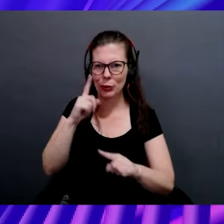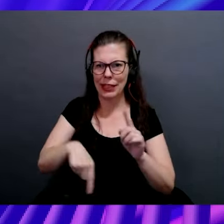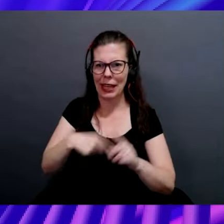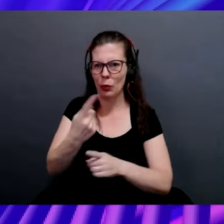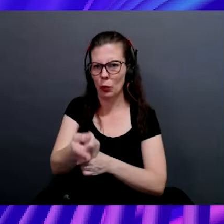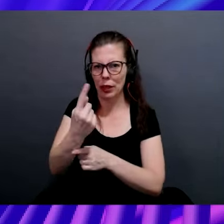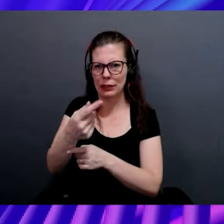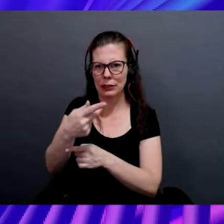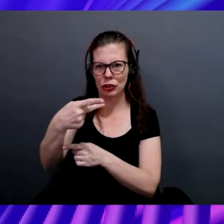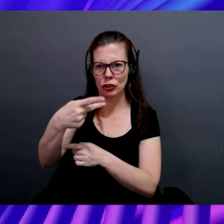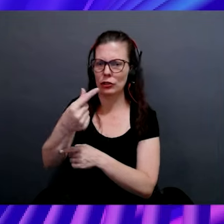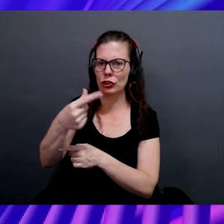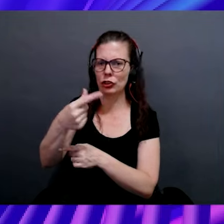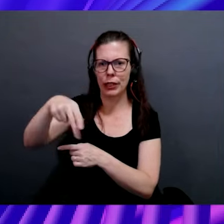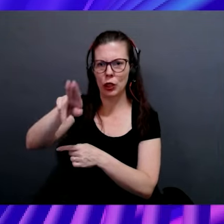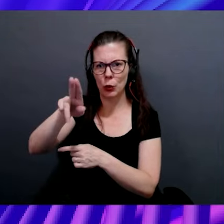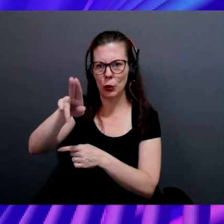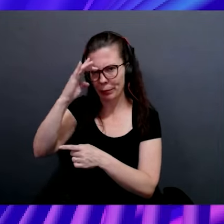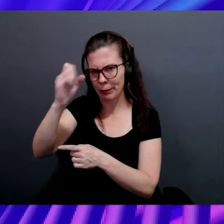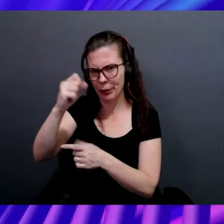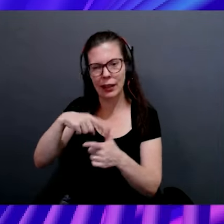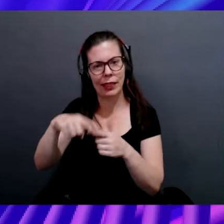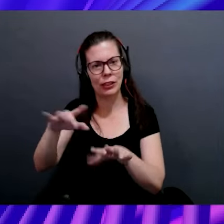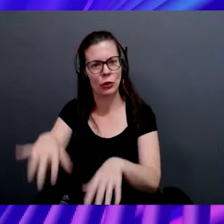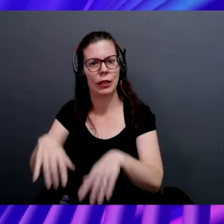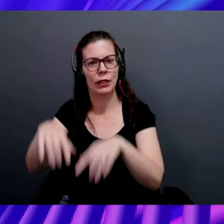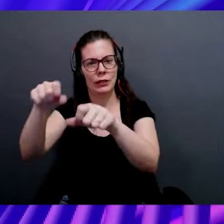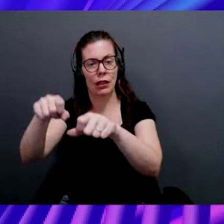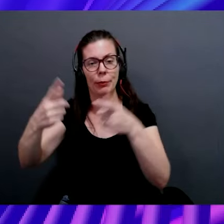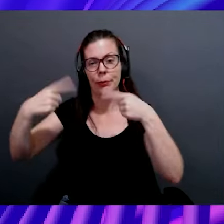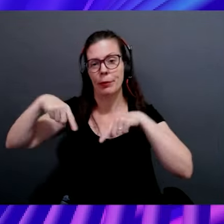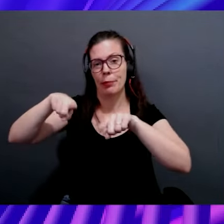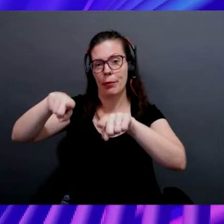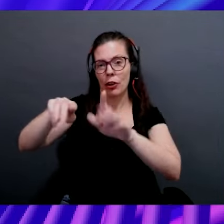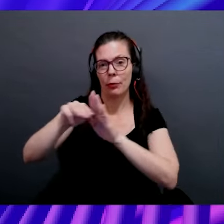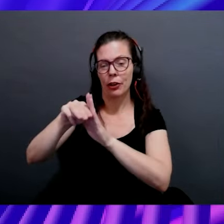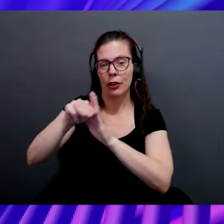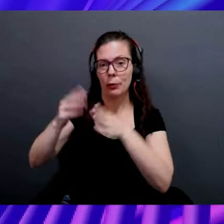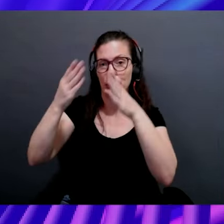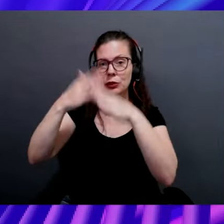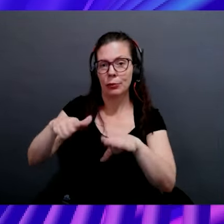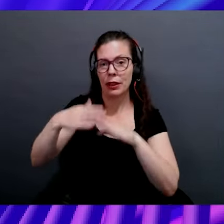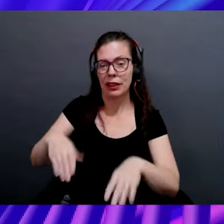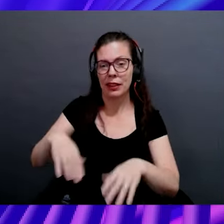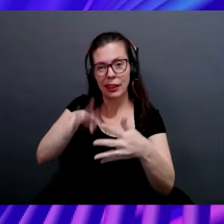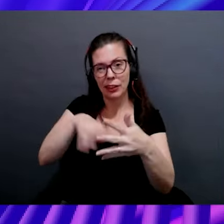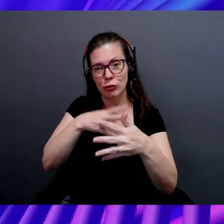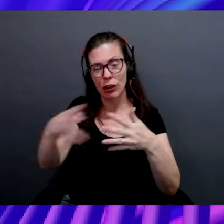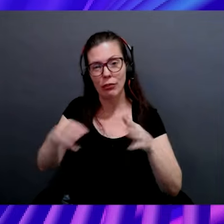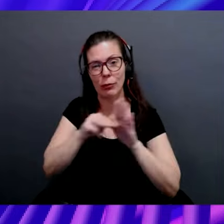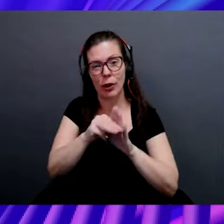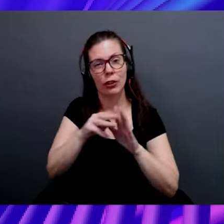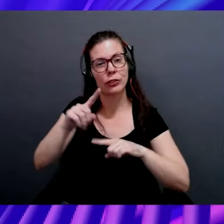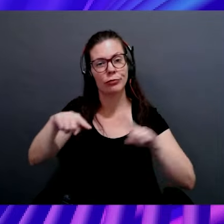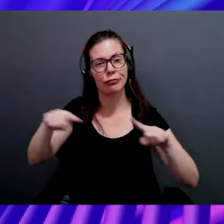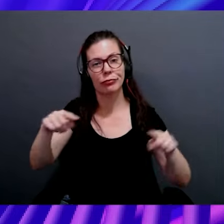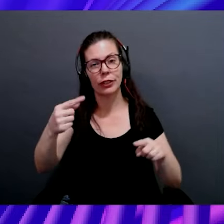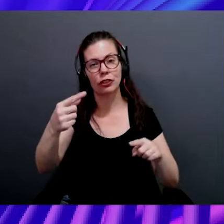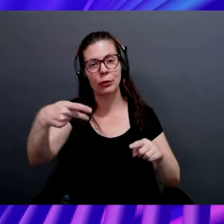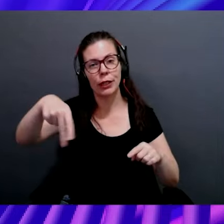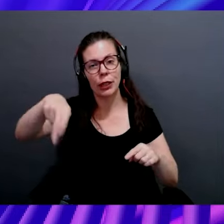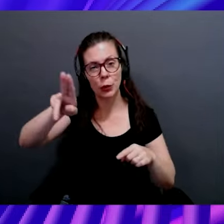memory. And then you'll have to adopt techniques, right? Model parallelism, where you have to split the graph of the model across different GPUs, which is very